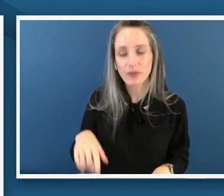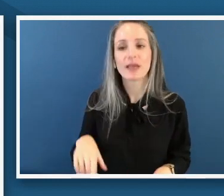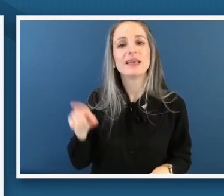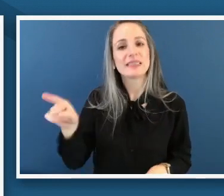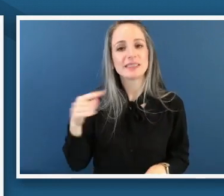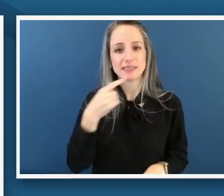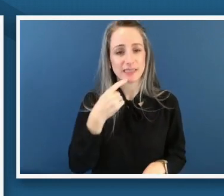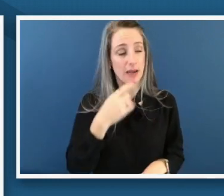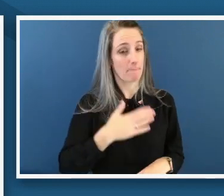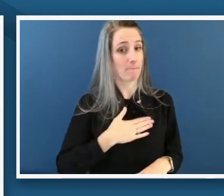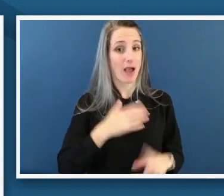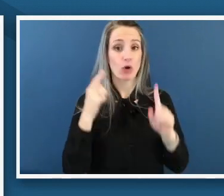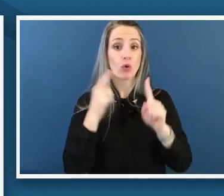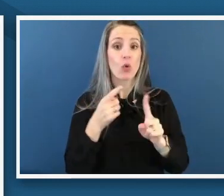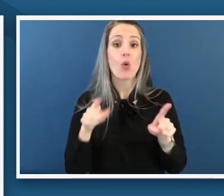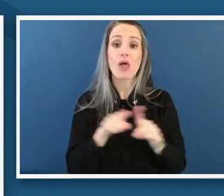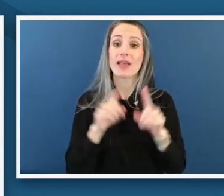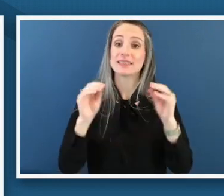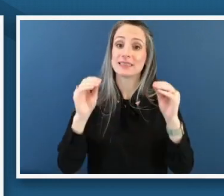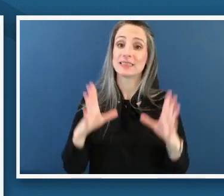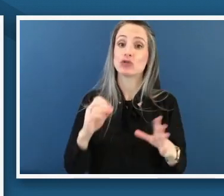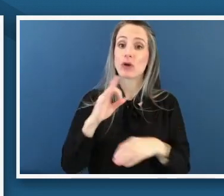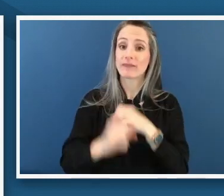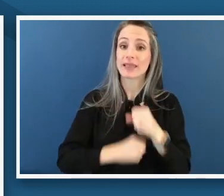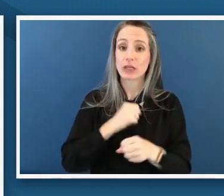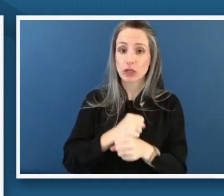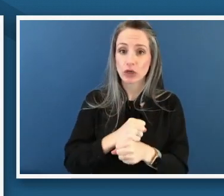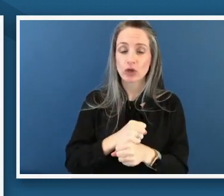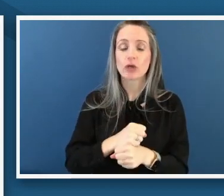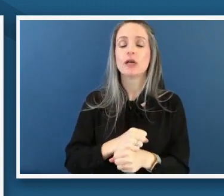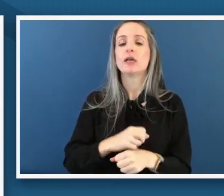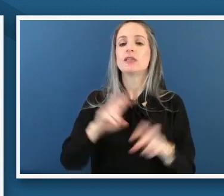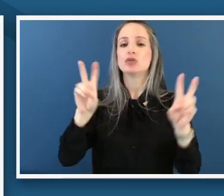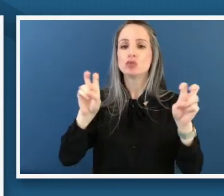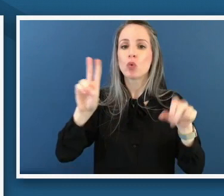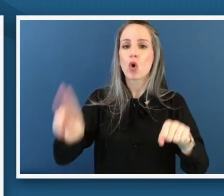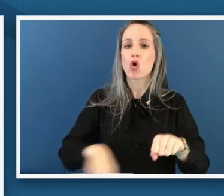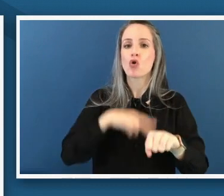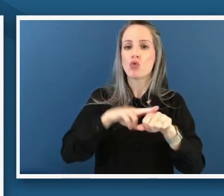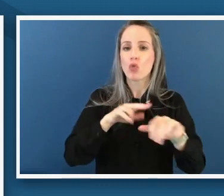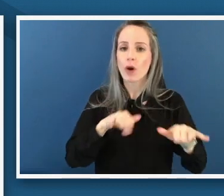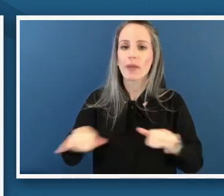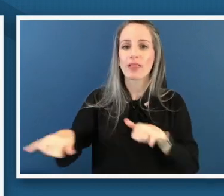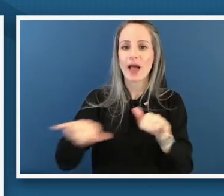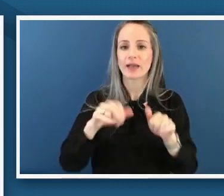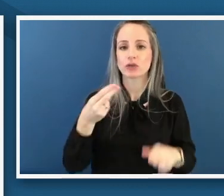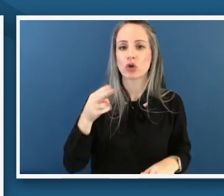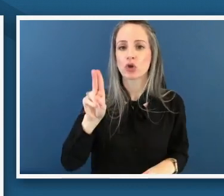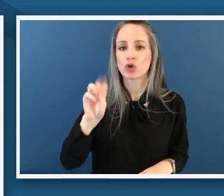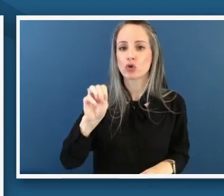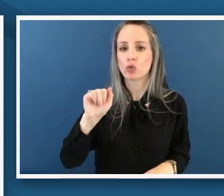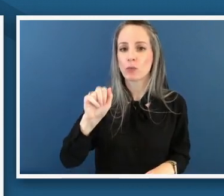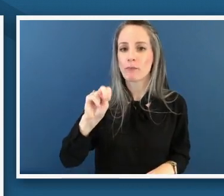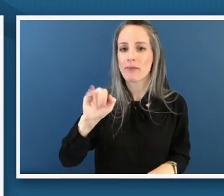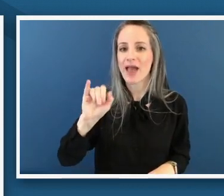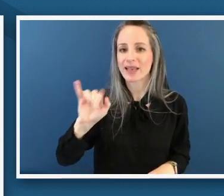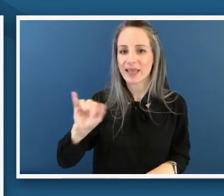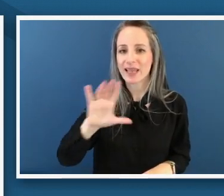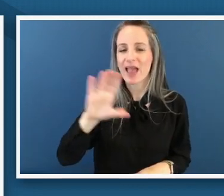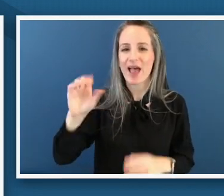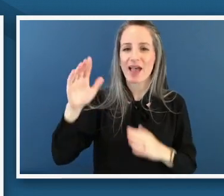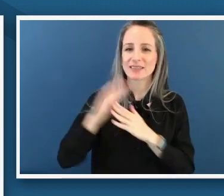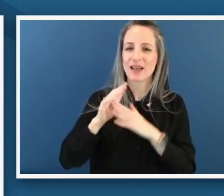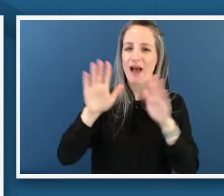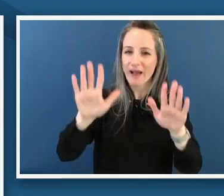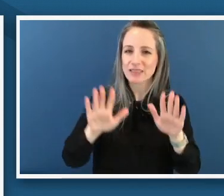the Teacher of the Year is to normalize humanity and excellence across identities." And really, that's the heart